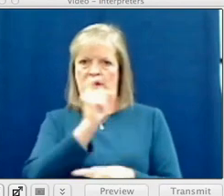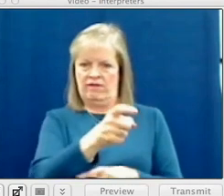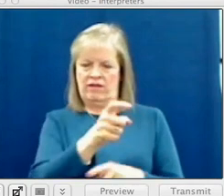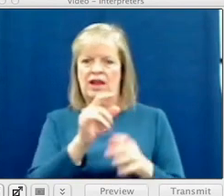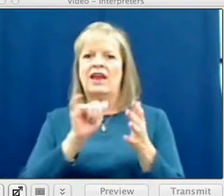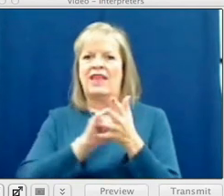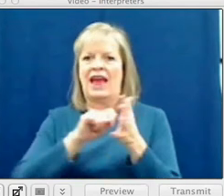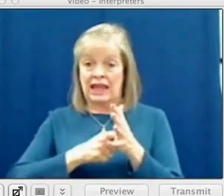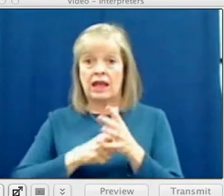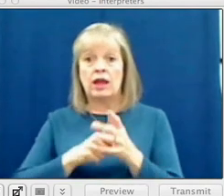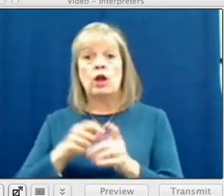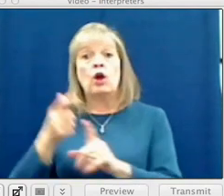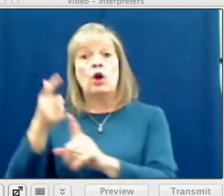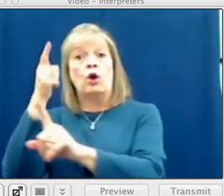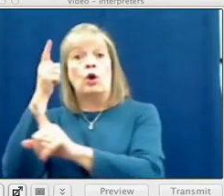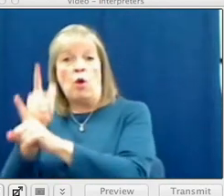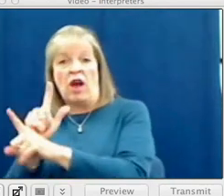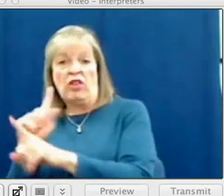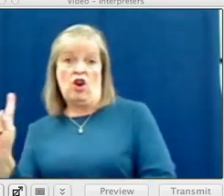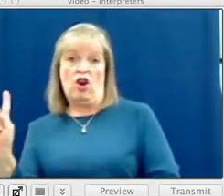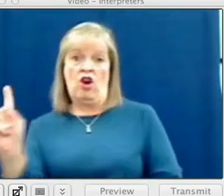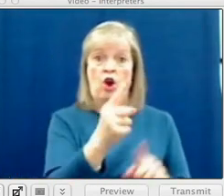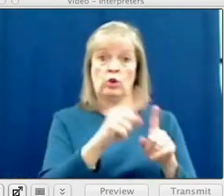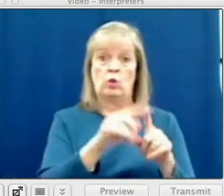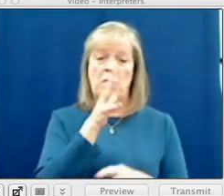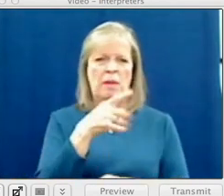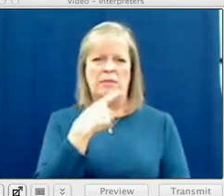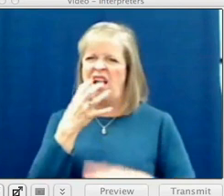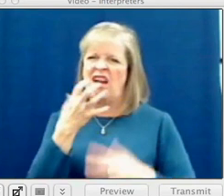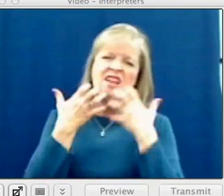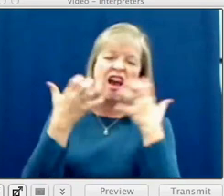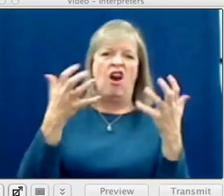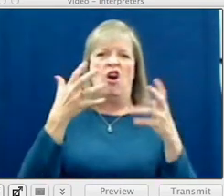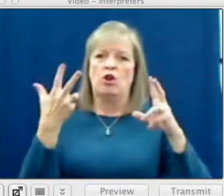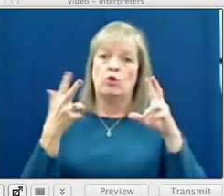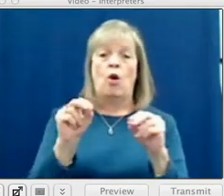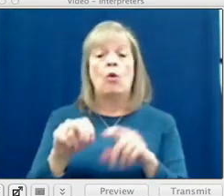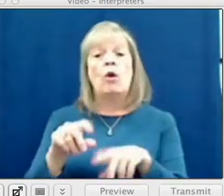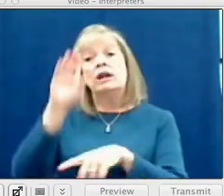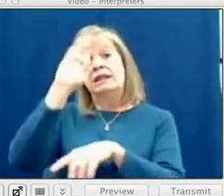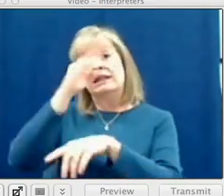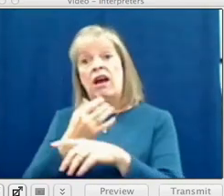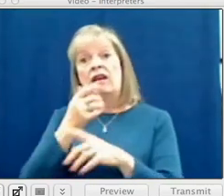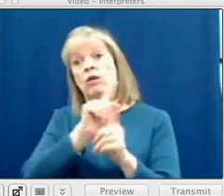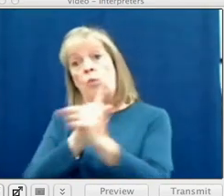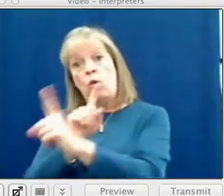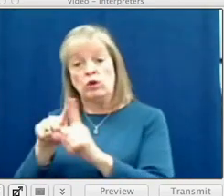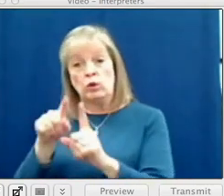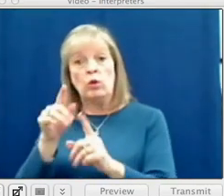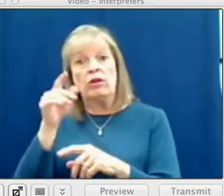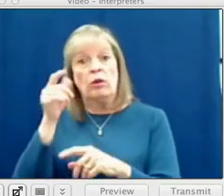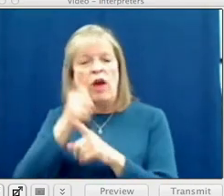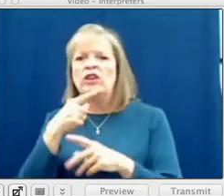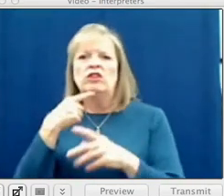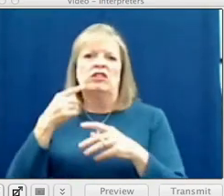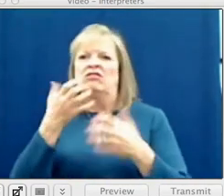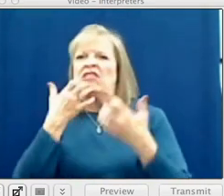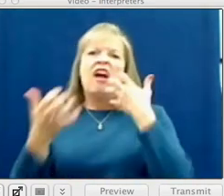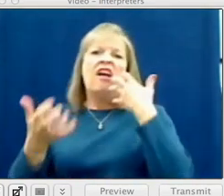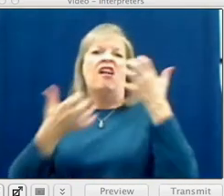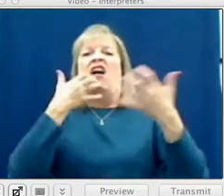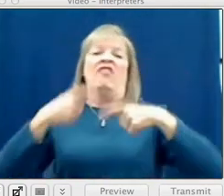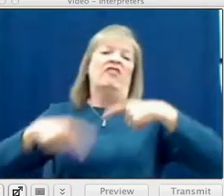and yelled, "No." The son walked over to the brother and they started quarreling and then physically fighting. The nurse called for the